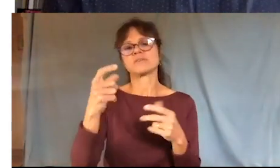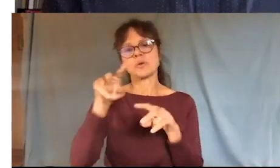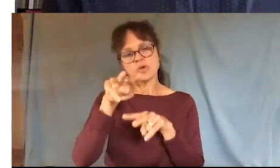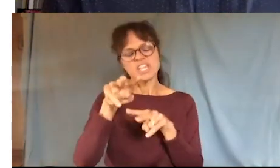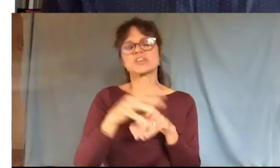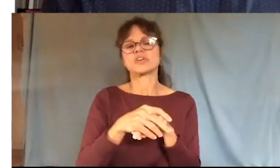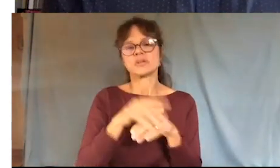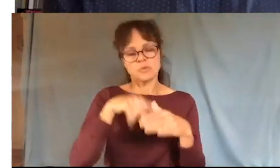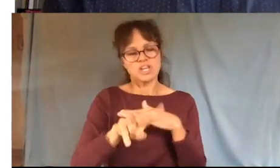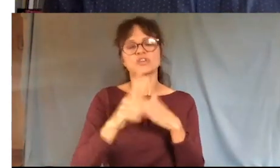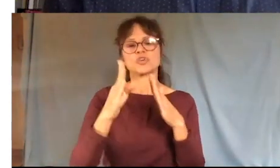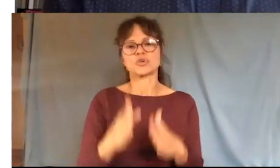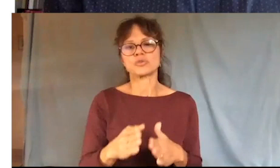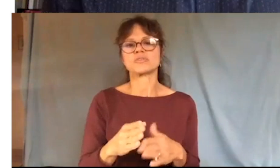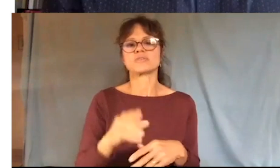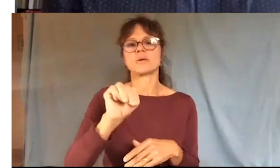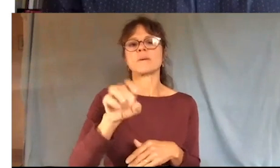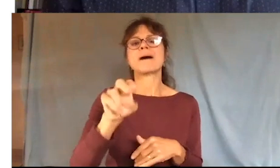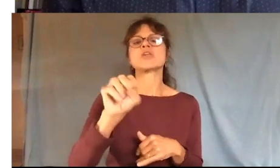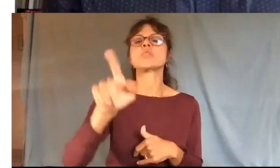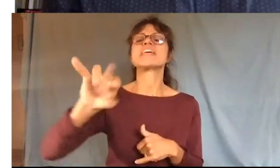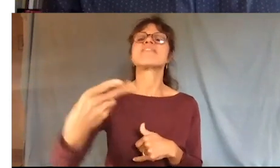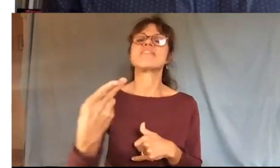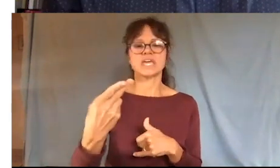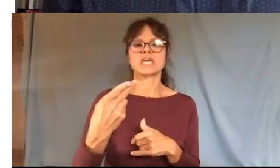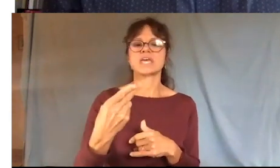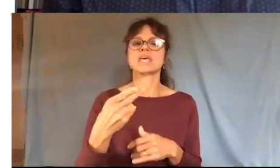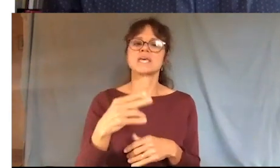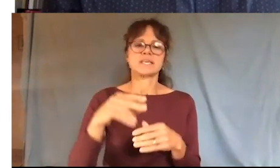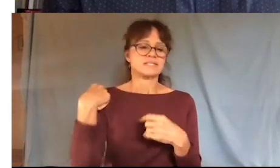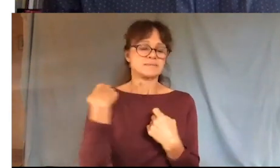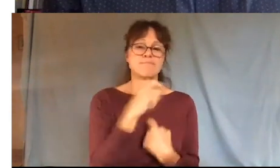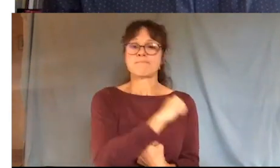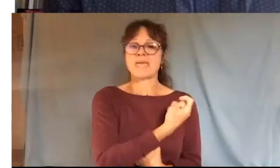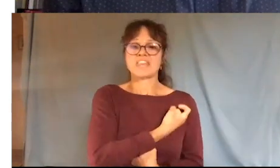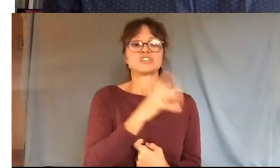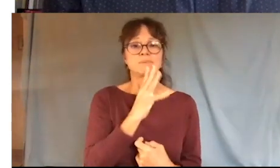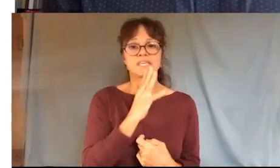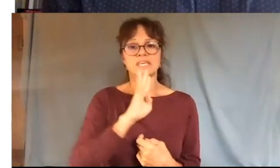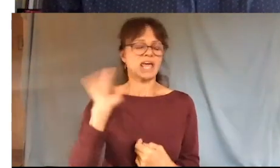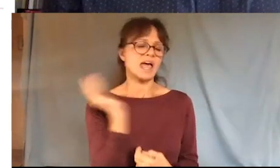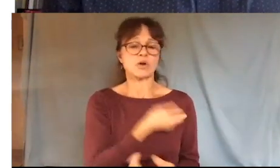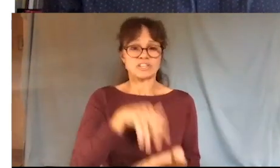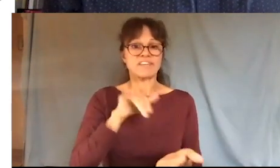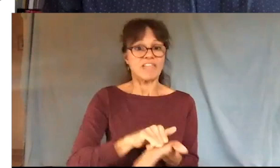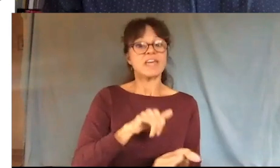being monolithic Spanish speaking. And it's not just our study that found this. Next slide.